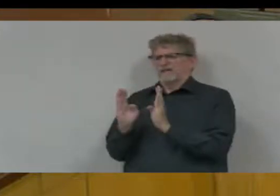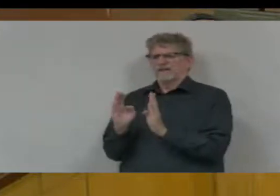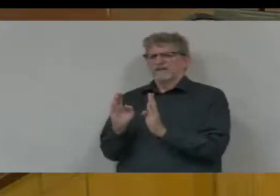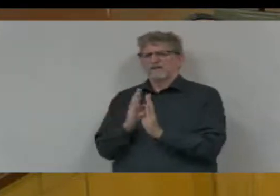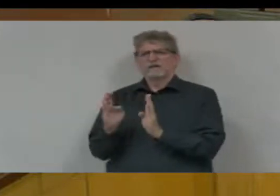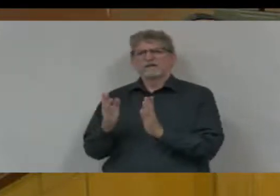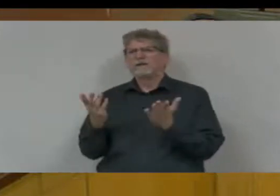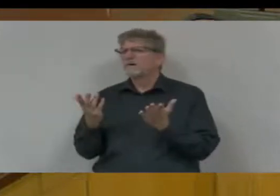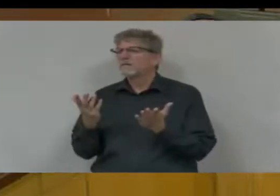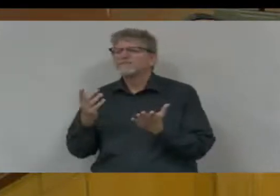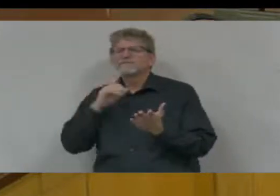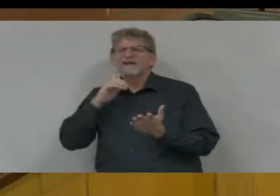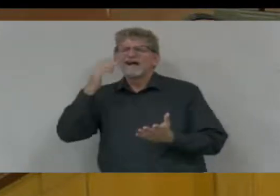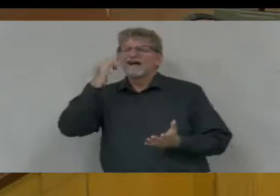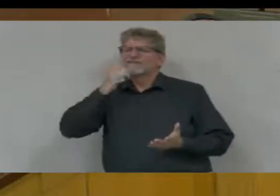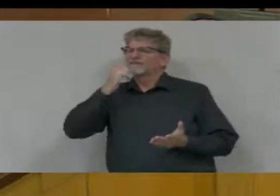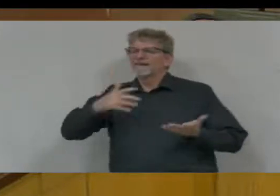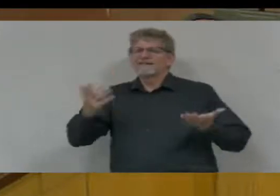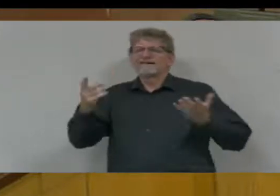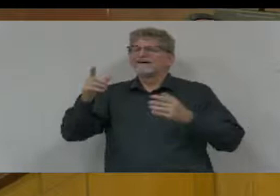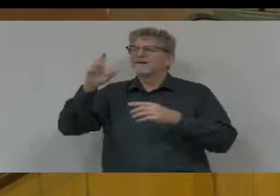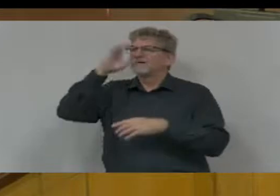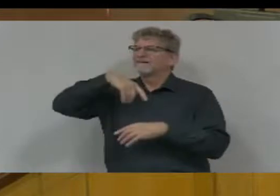what you prepare for.